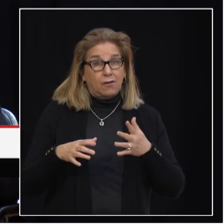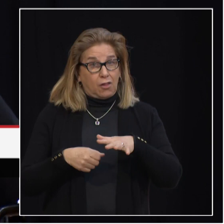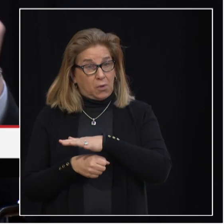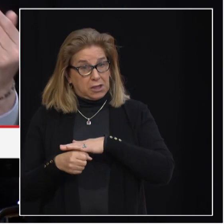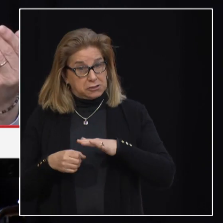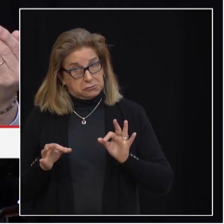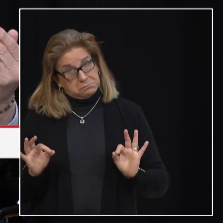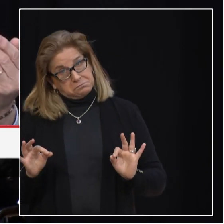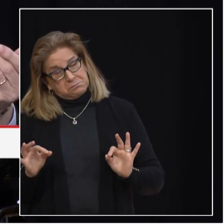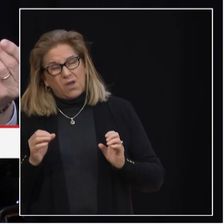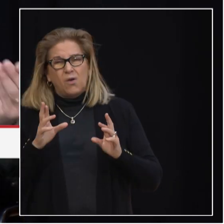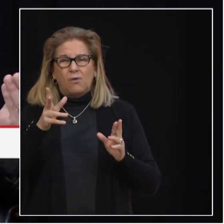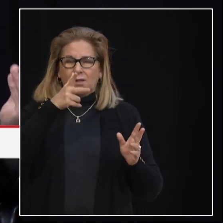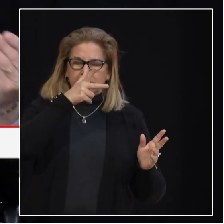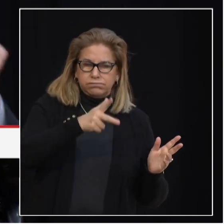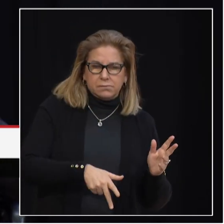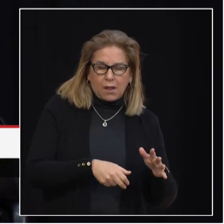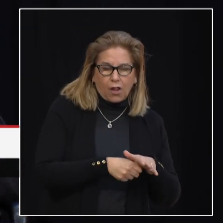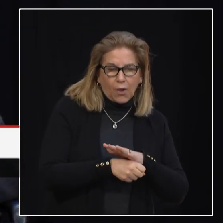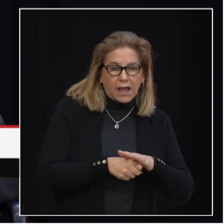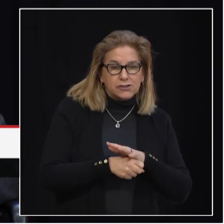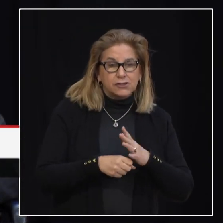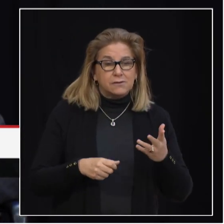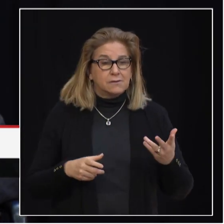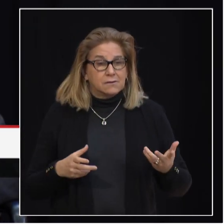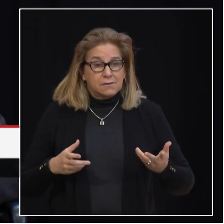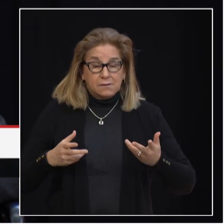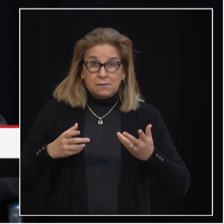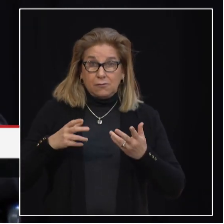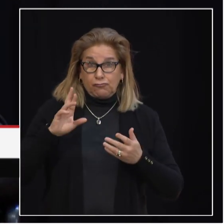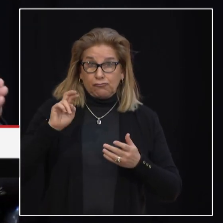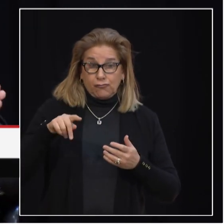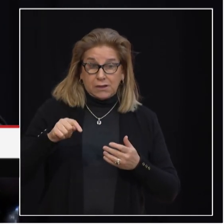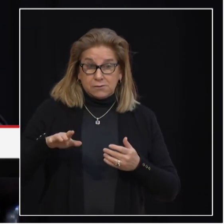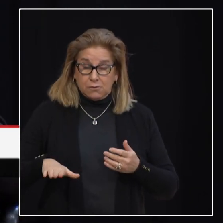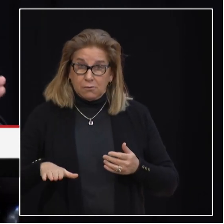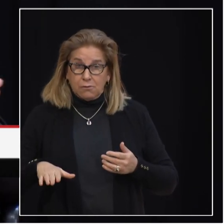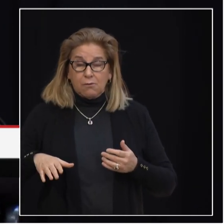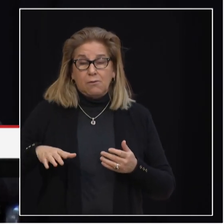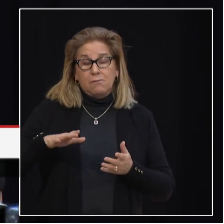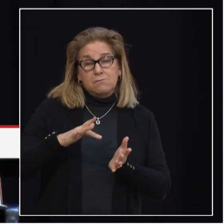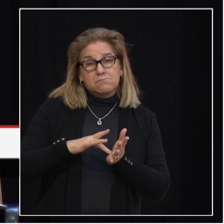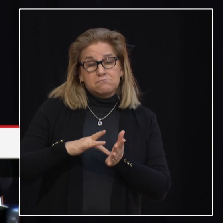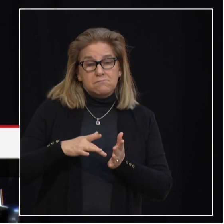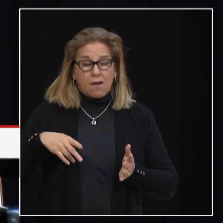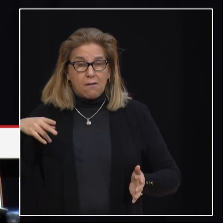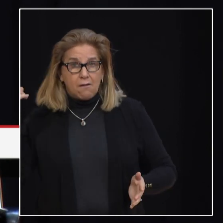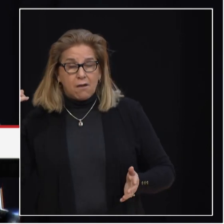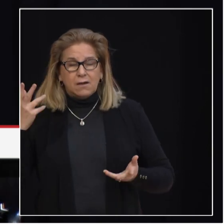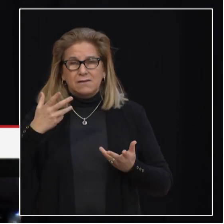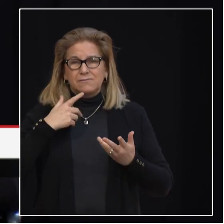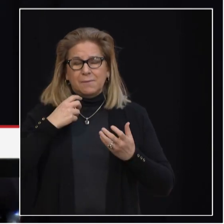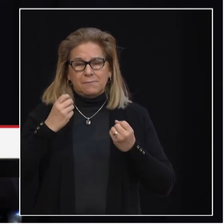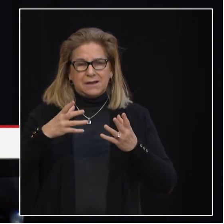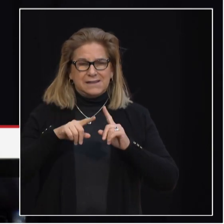offer a premium rent versus others that may not. And so we have tried to wind our way through the marketplace